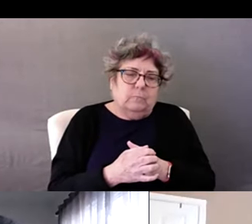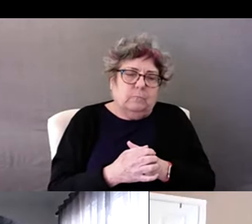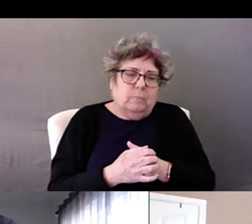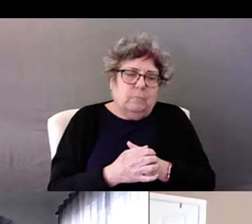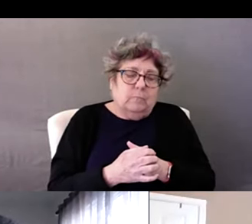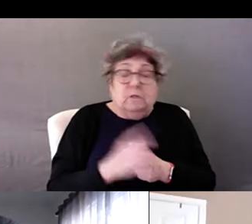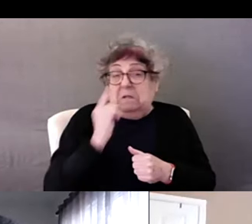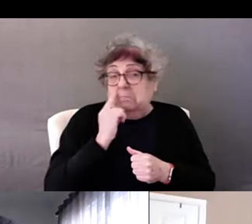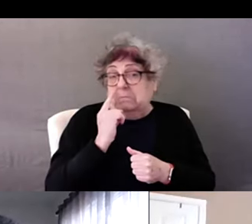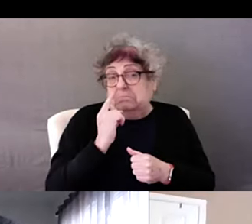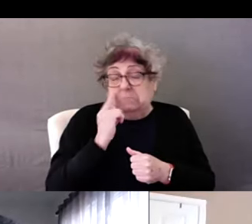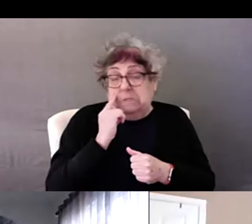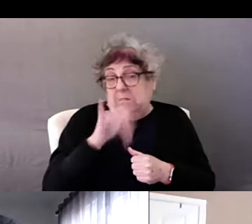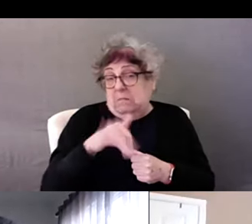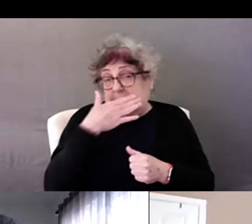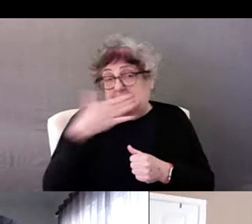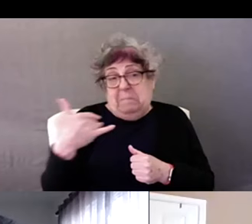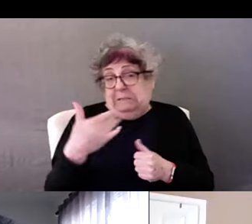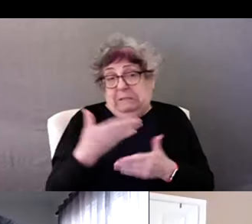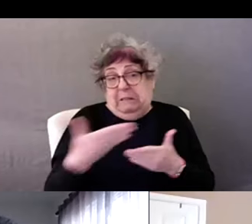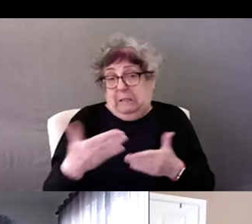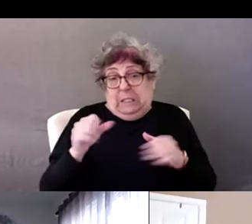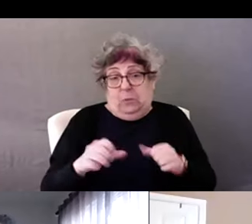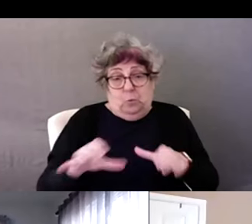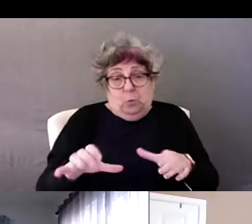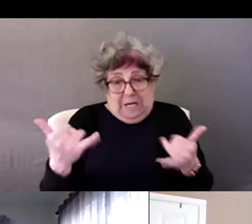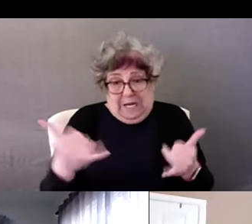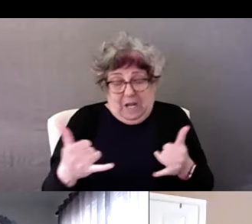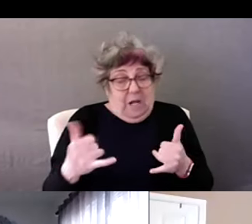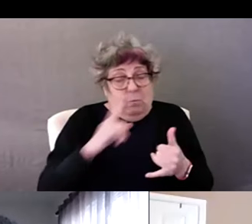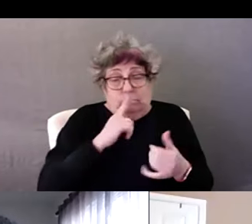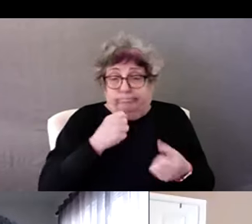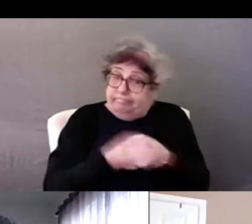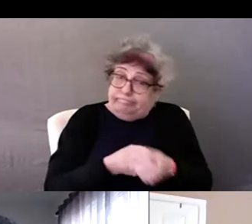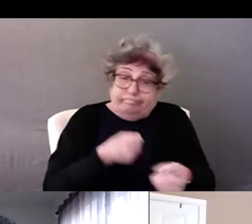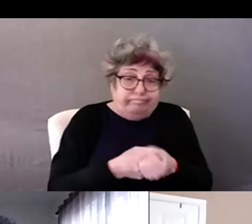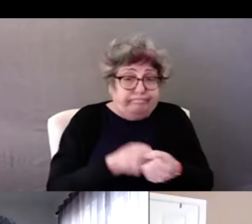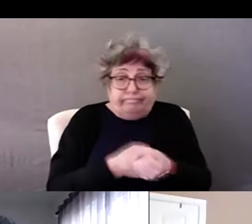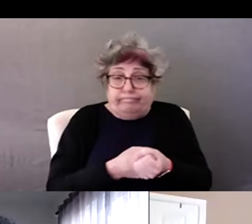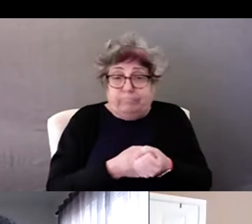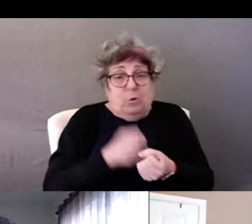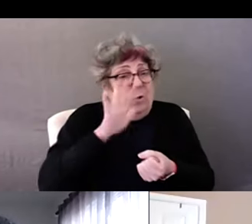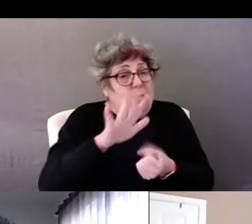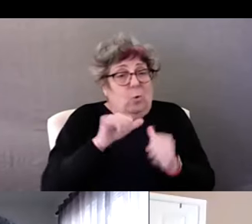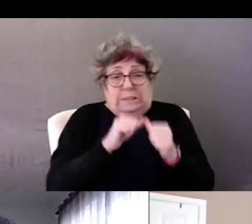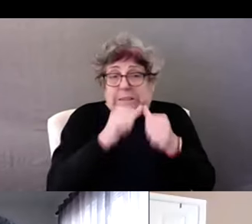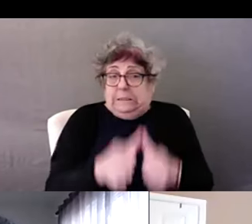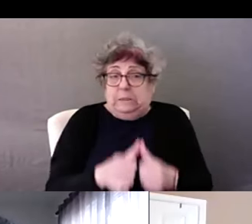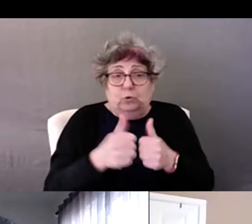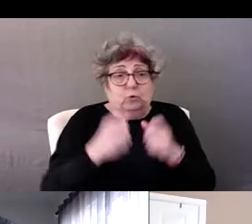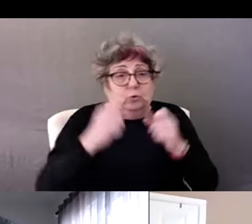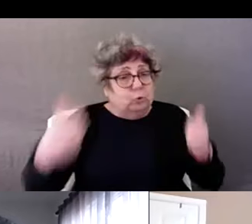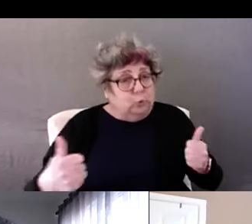the best we can do right now. I entirely endorse your, continuing to social distance, continuing to wear a